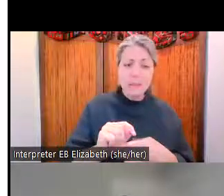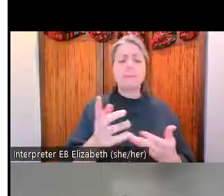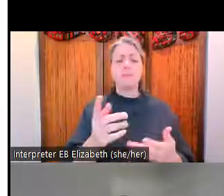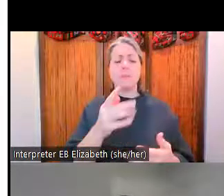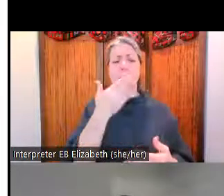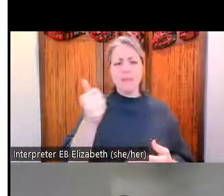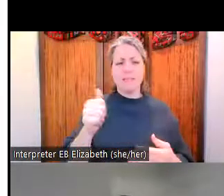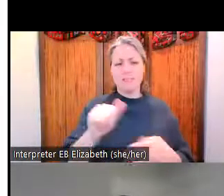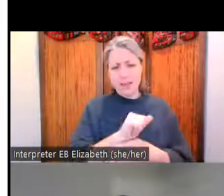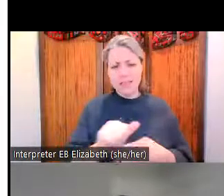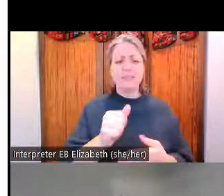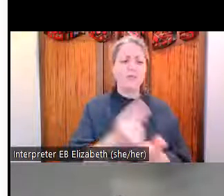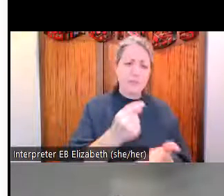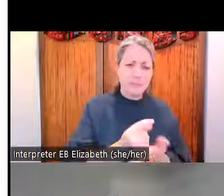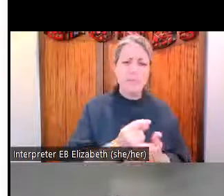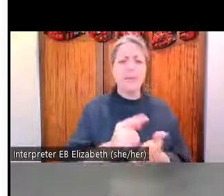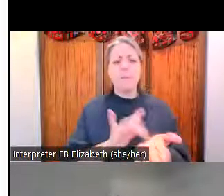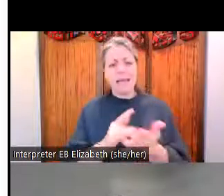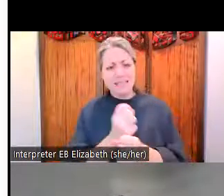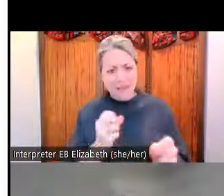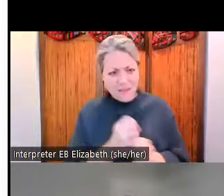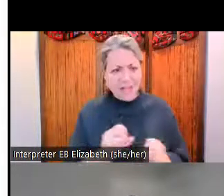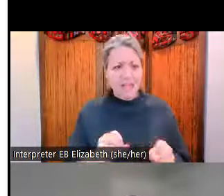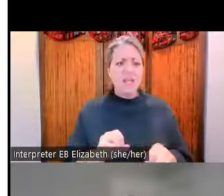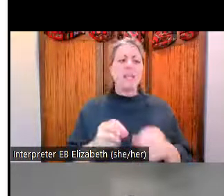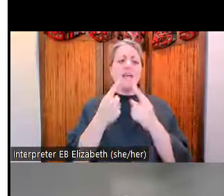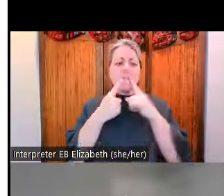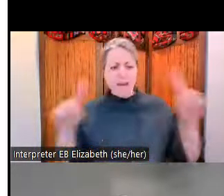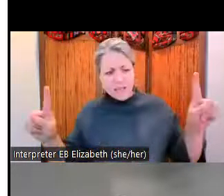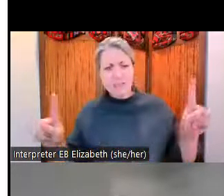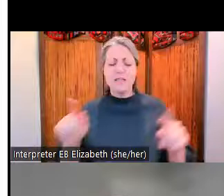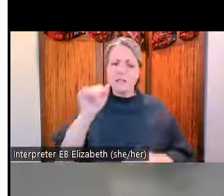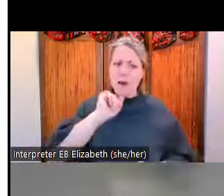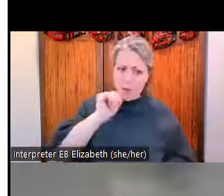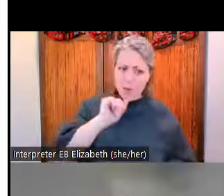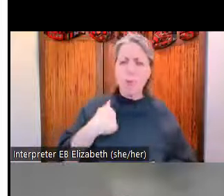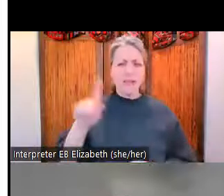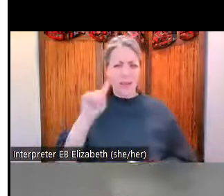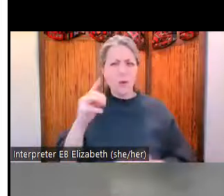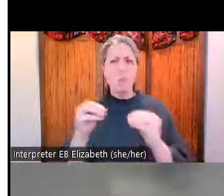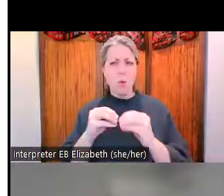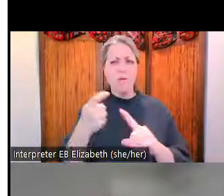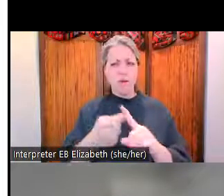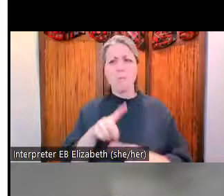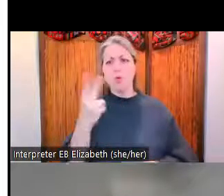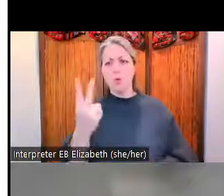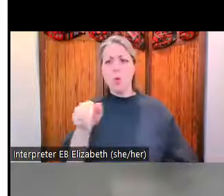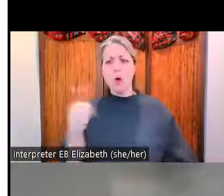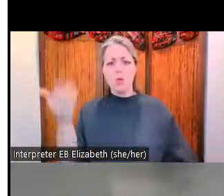great conference today. And we'll hear more from Dr. Hyman and Lynn Cole about those